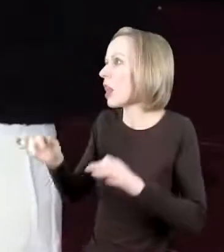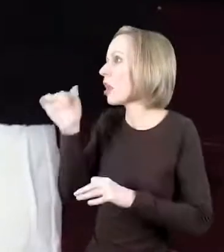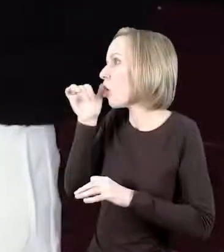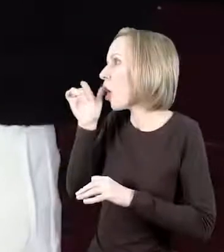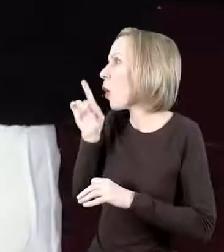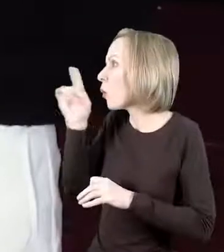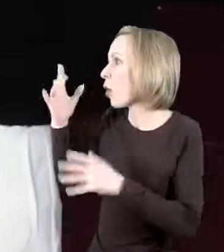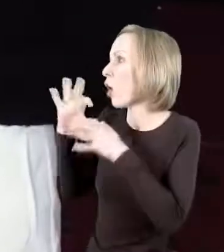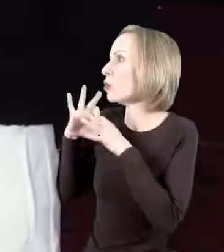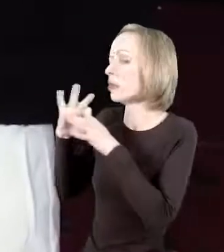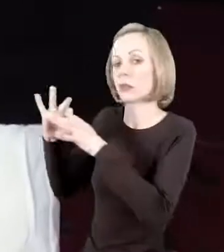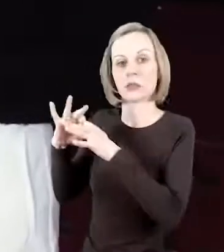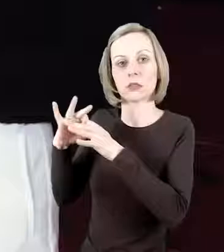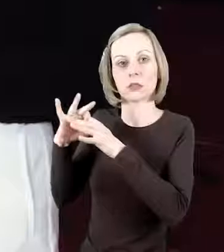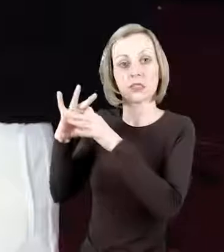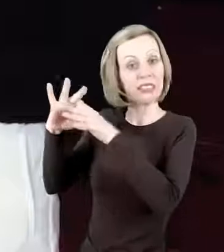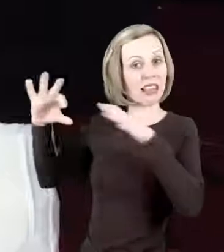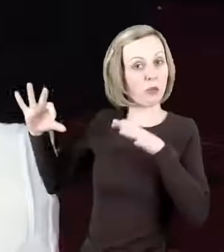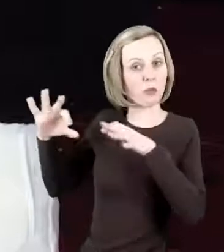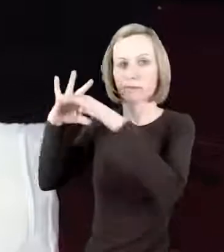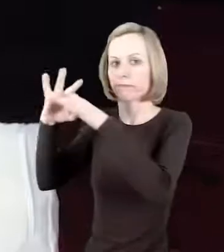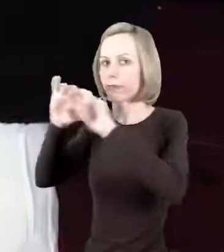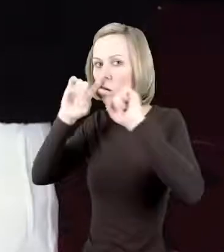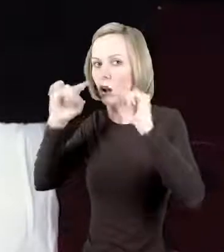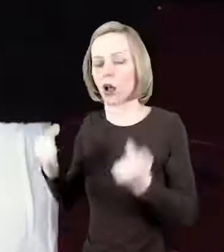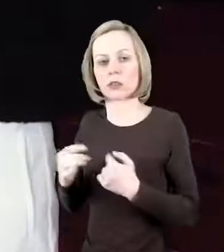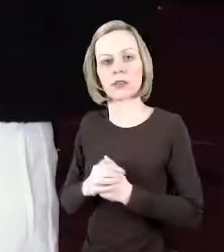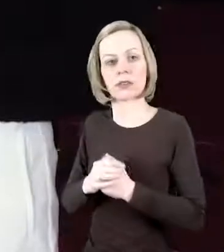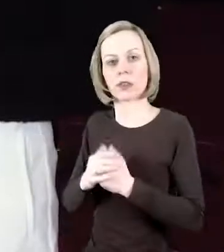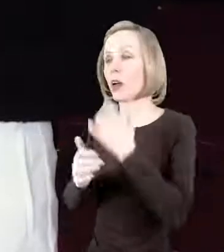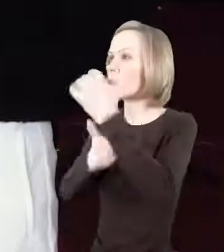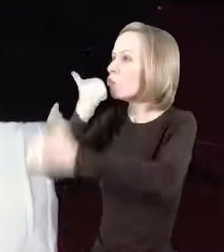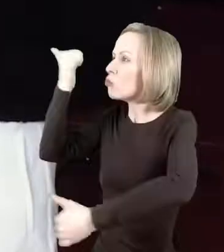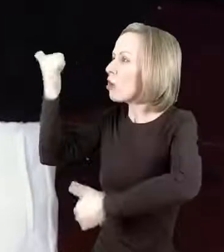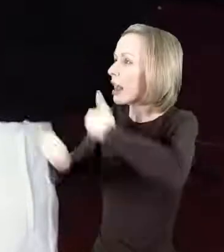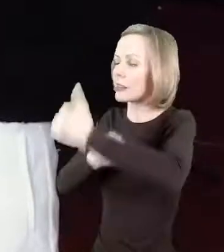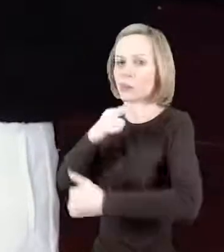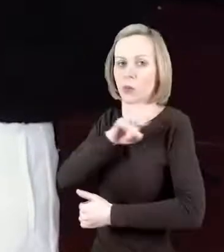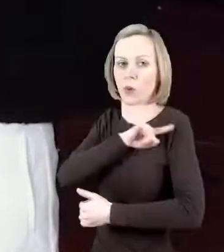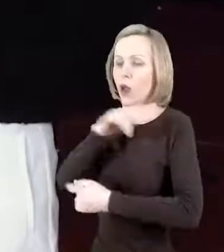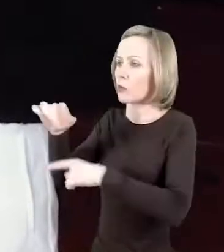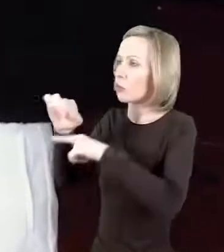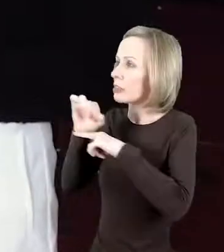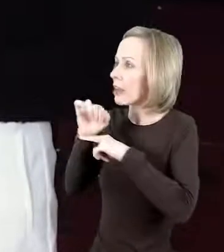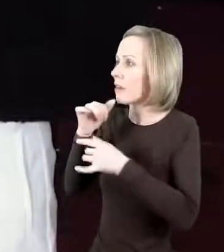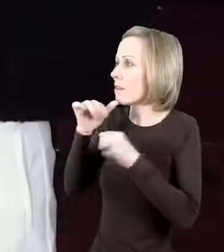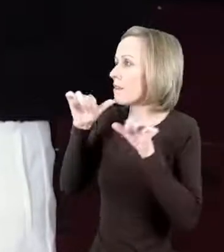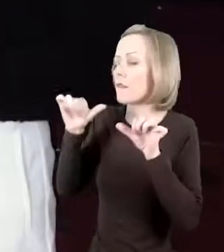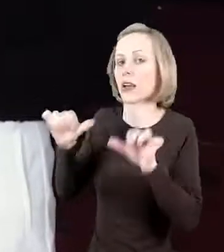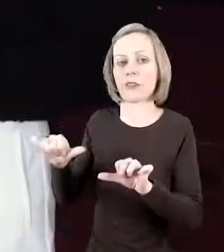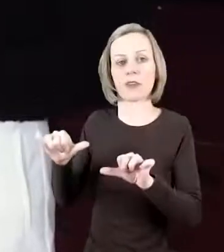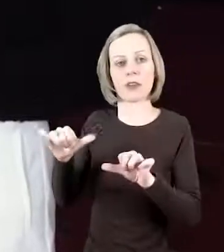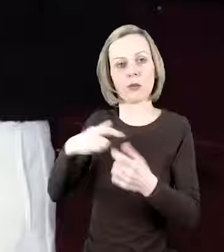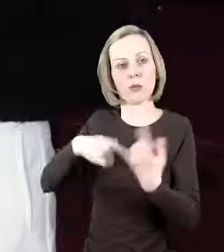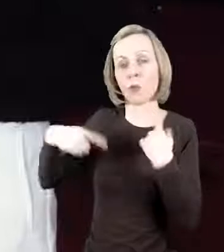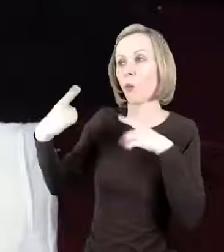God. Nothing can separate us from you. We praise you for your protection and favor as we sit